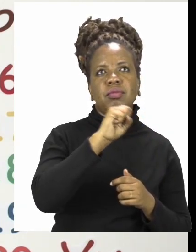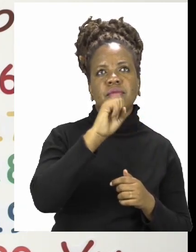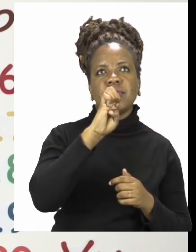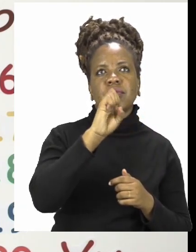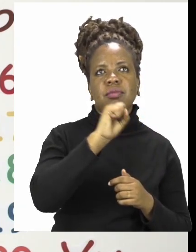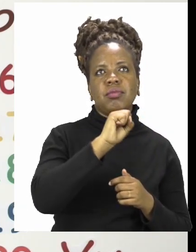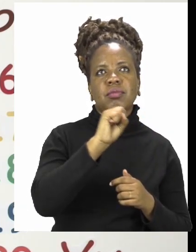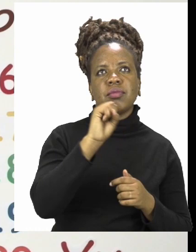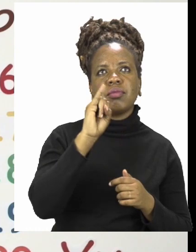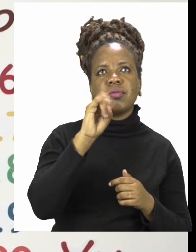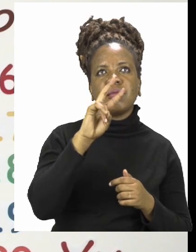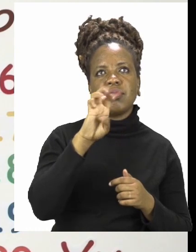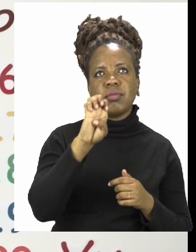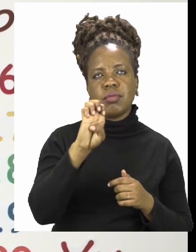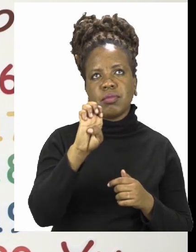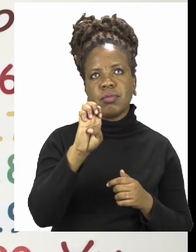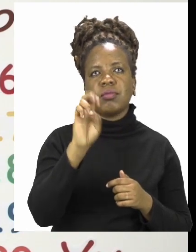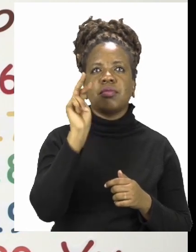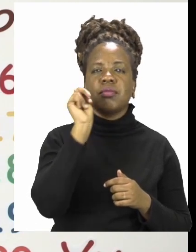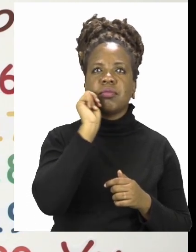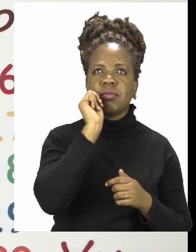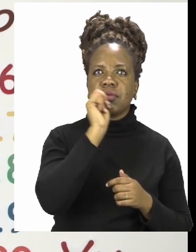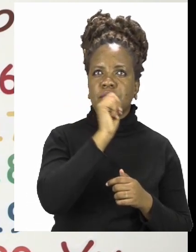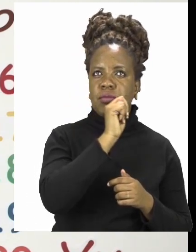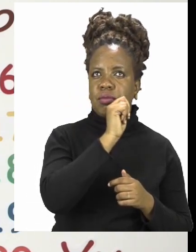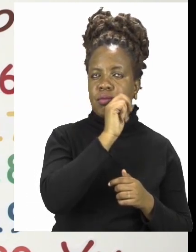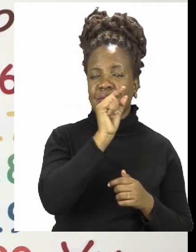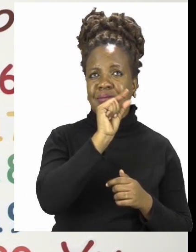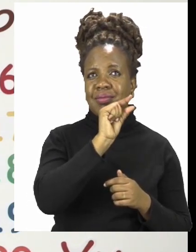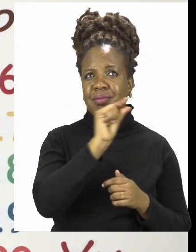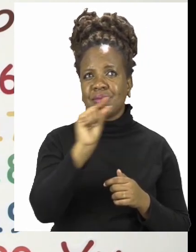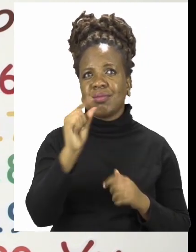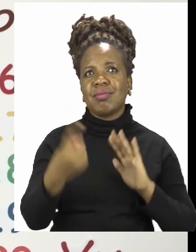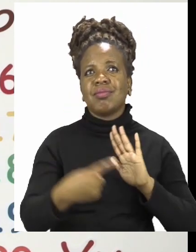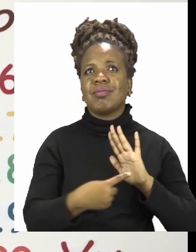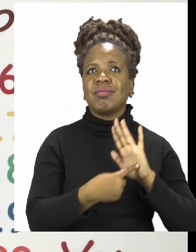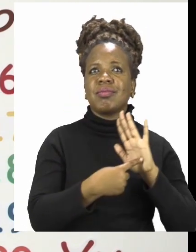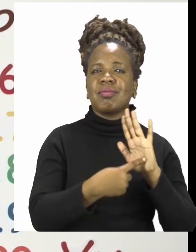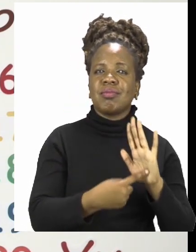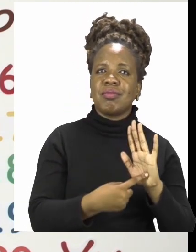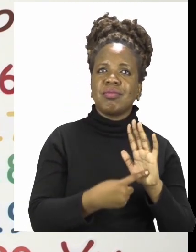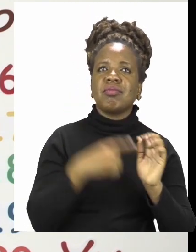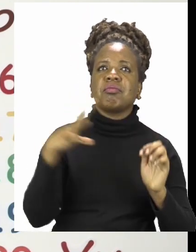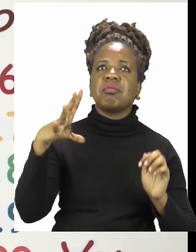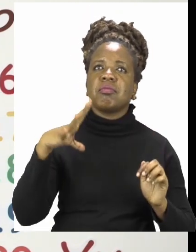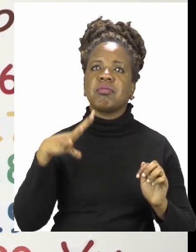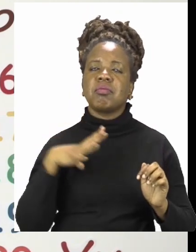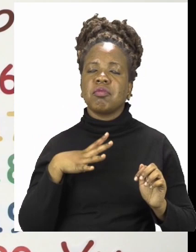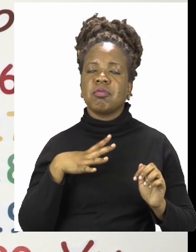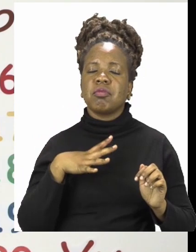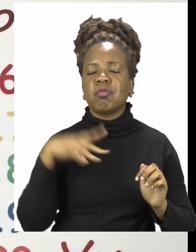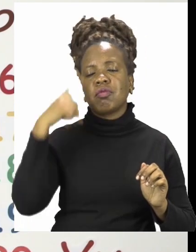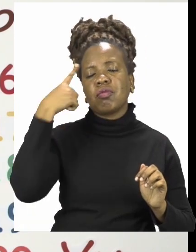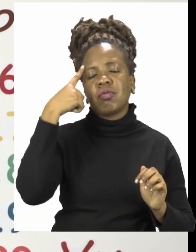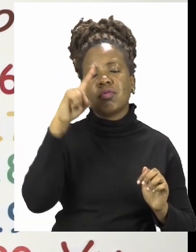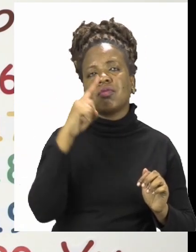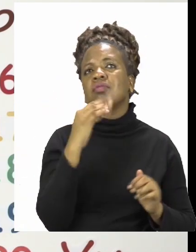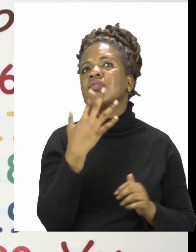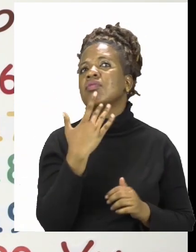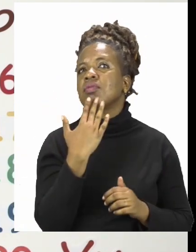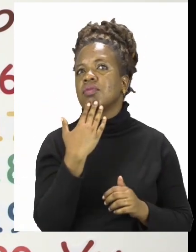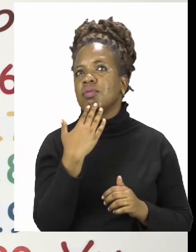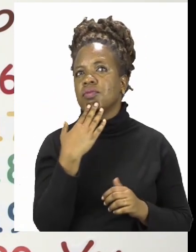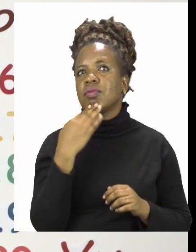ownership. And when we are making possessive nouns, we add an apostrophe. This is an apostrophe. And an